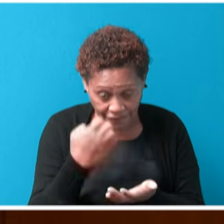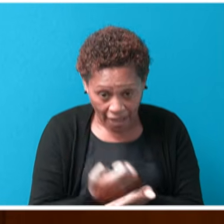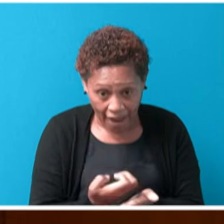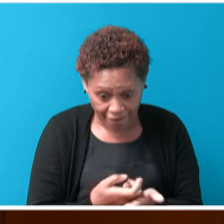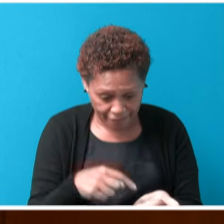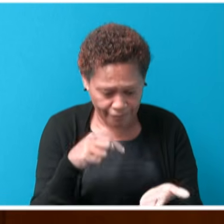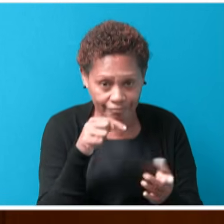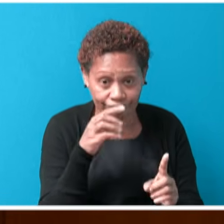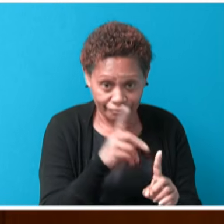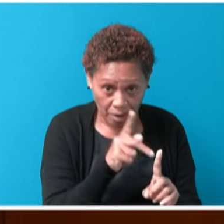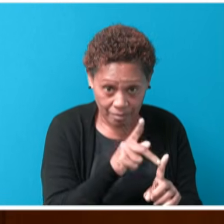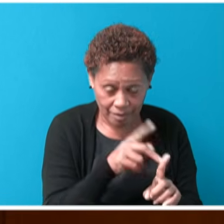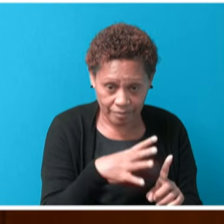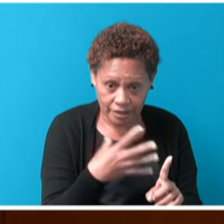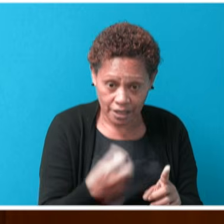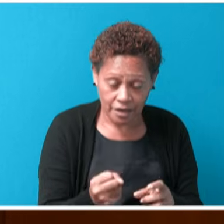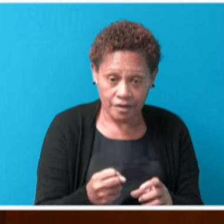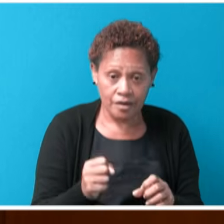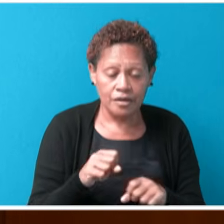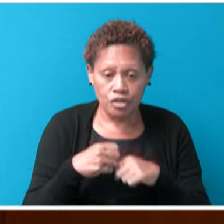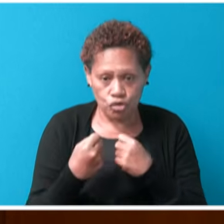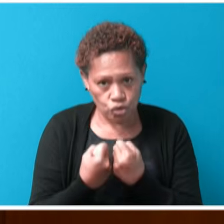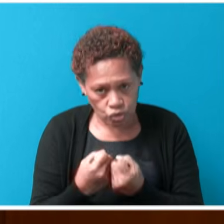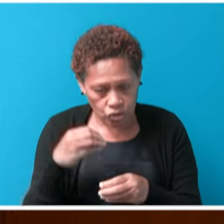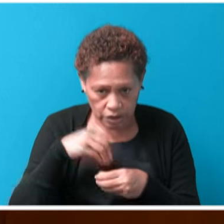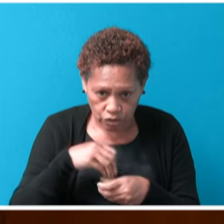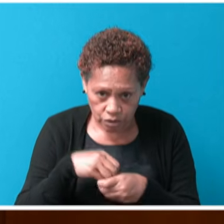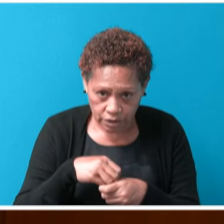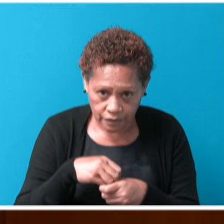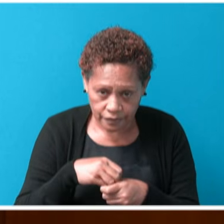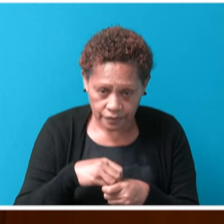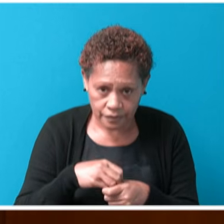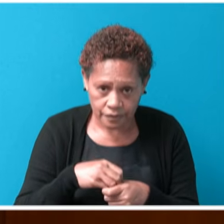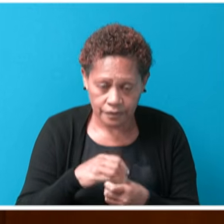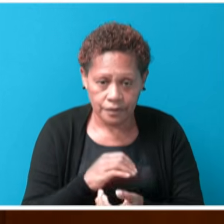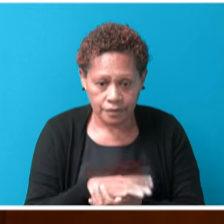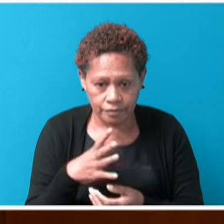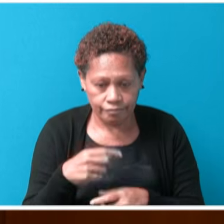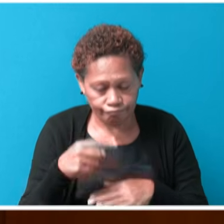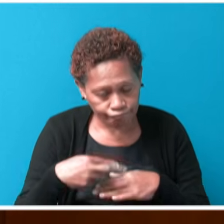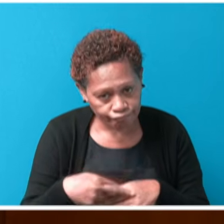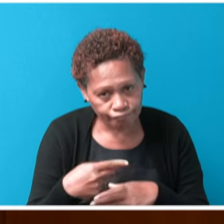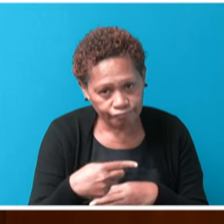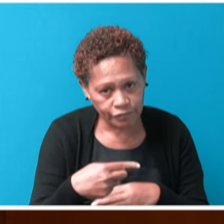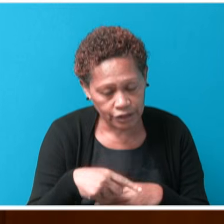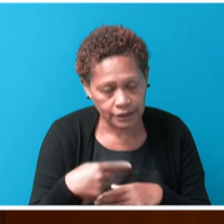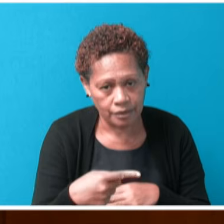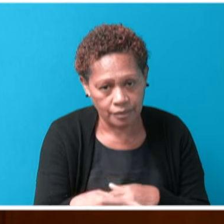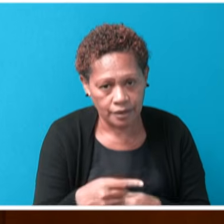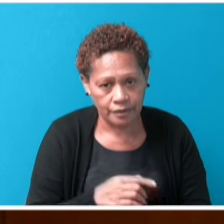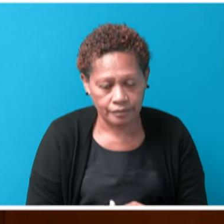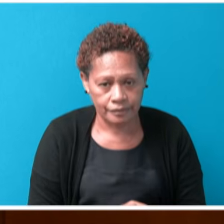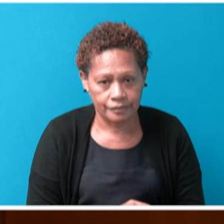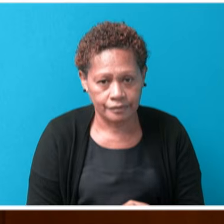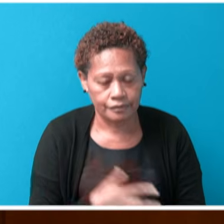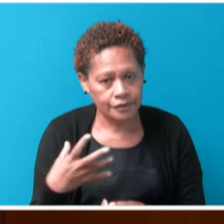responsible, and socially inclusive, and developmentally sustainable. The office provides